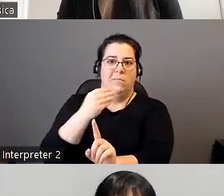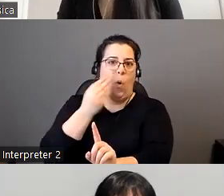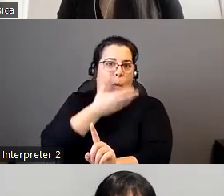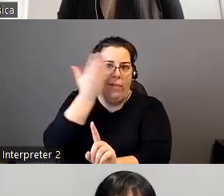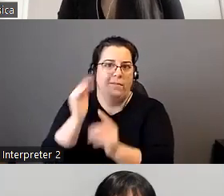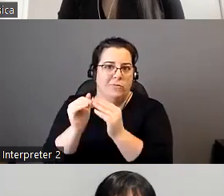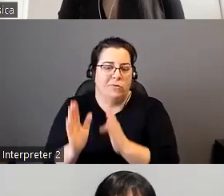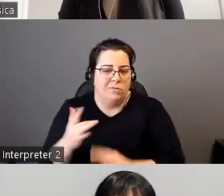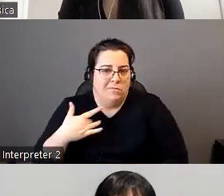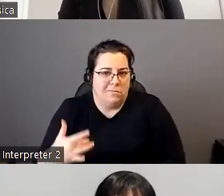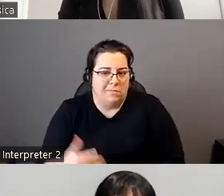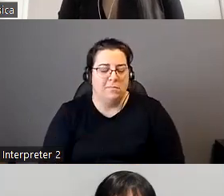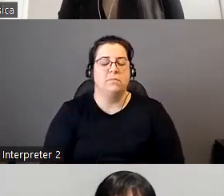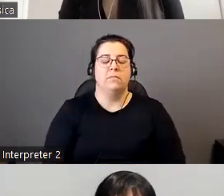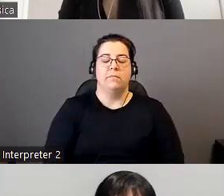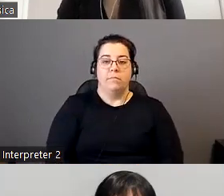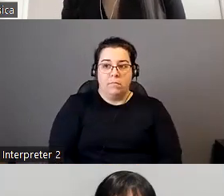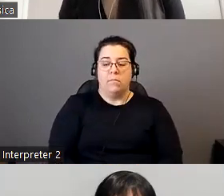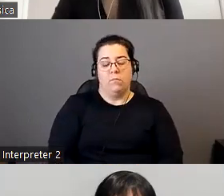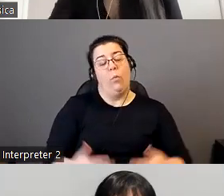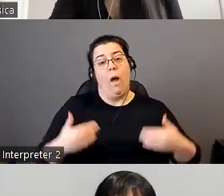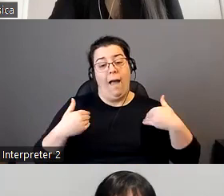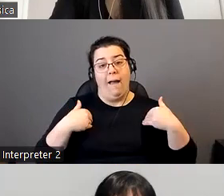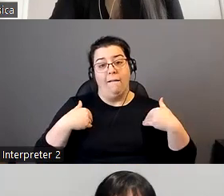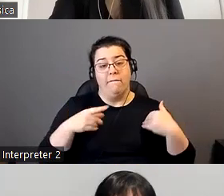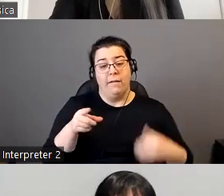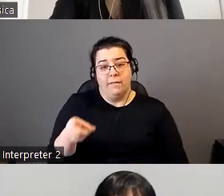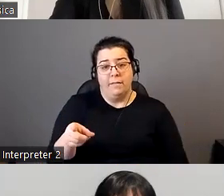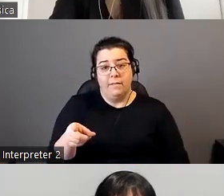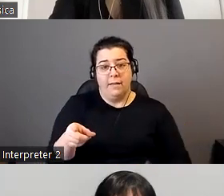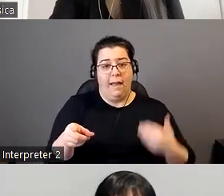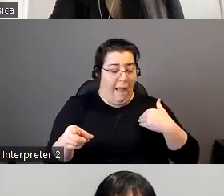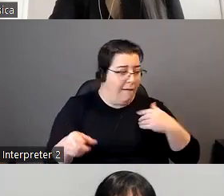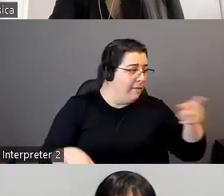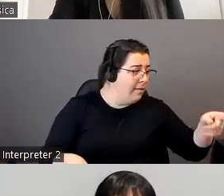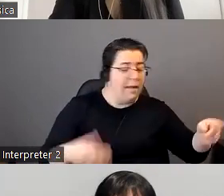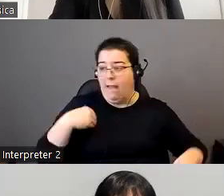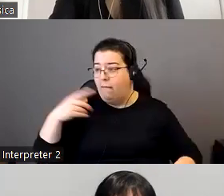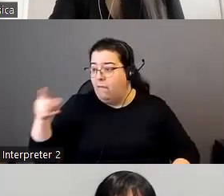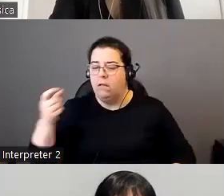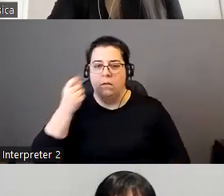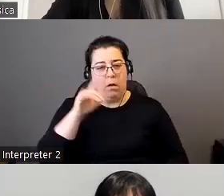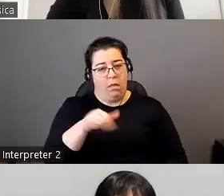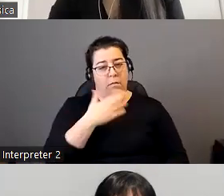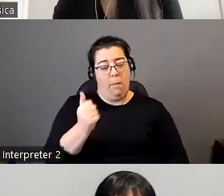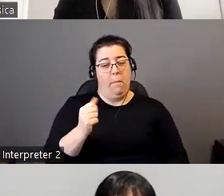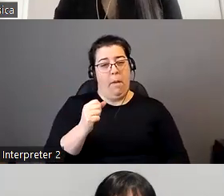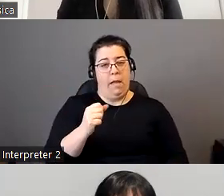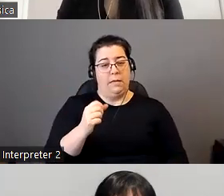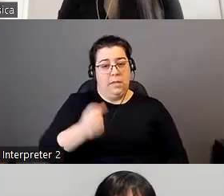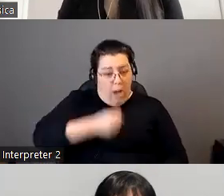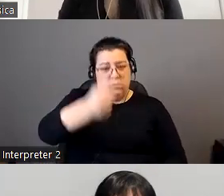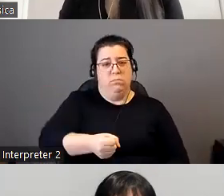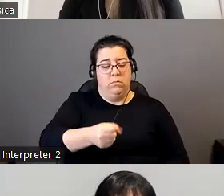exist, and older women can access those, but are these places the best setting for some older women? Are